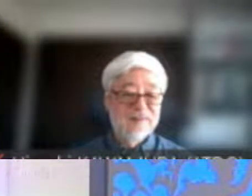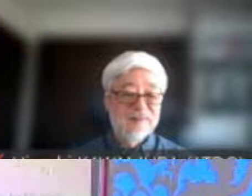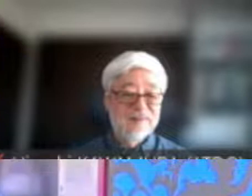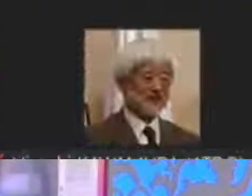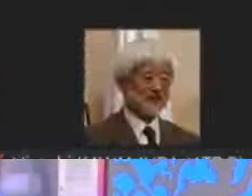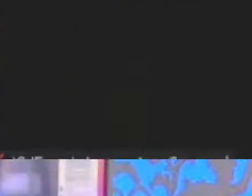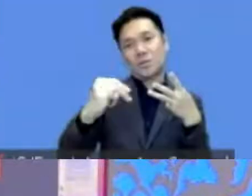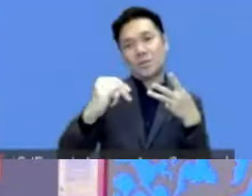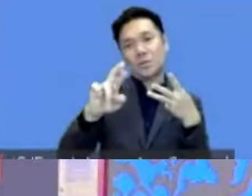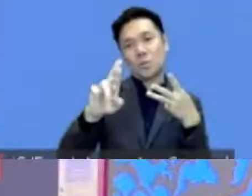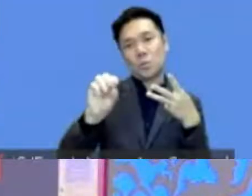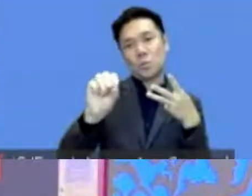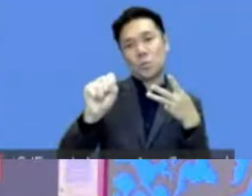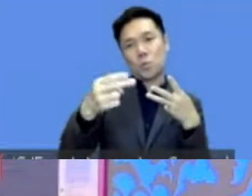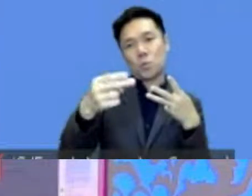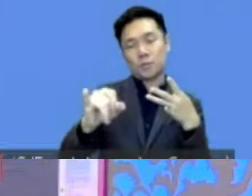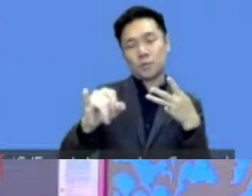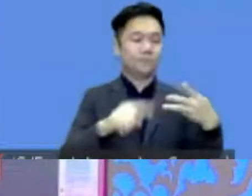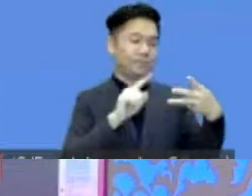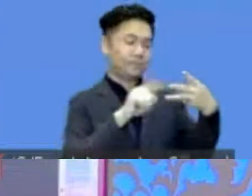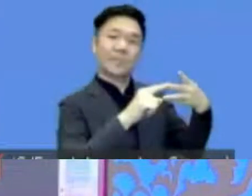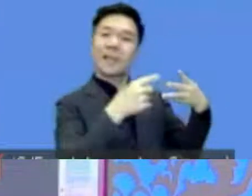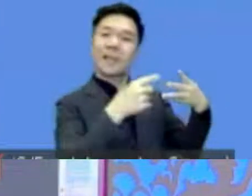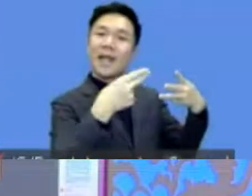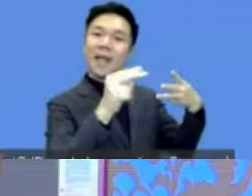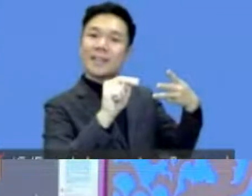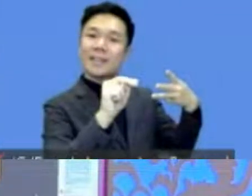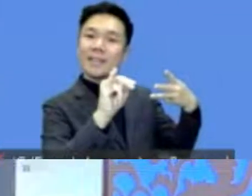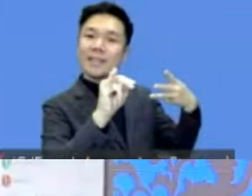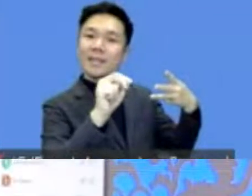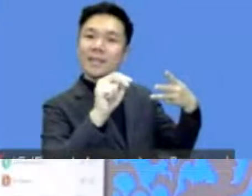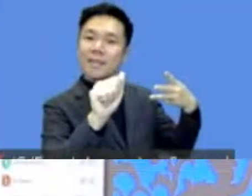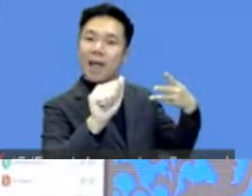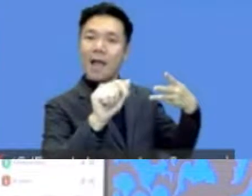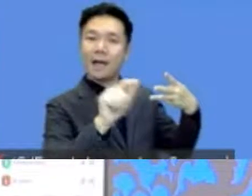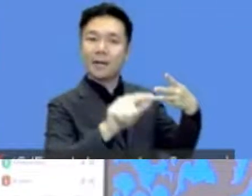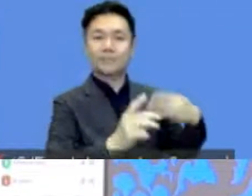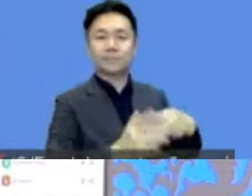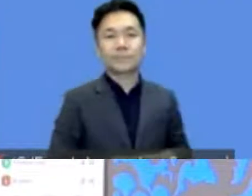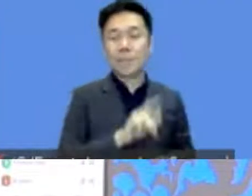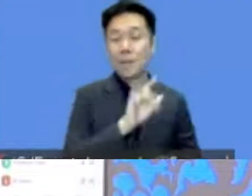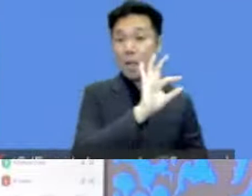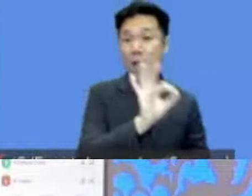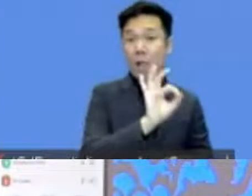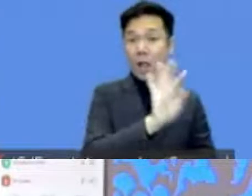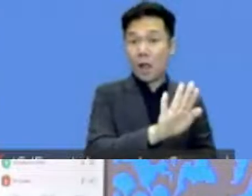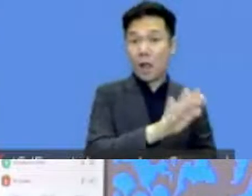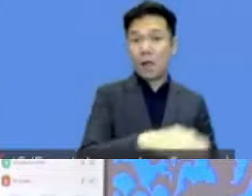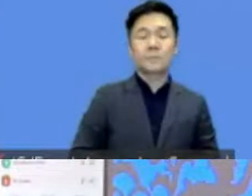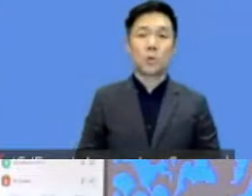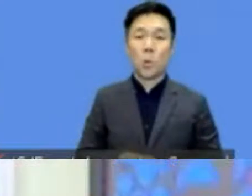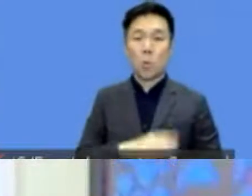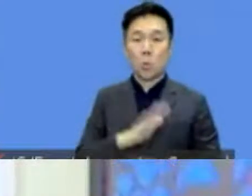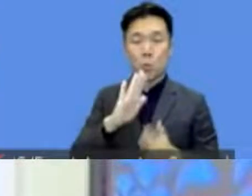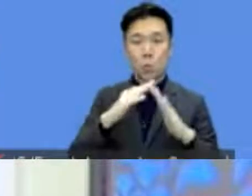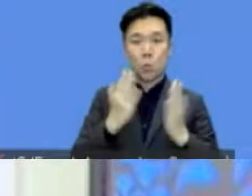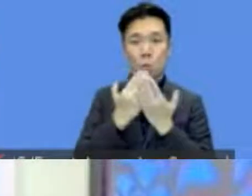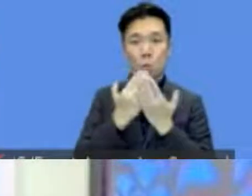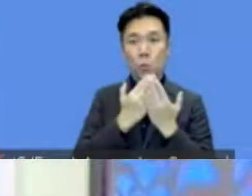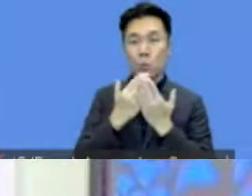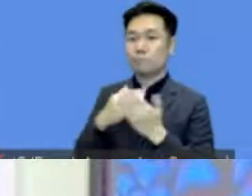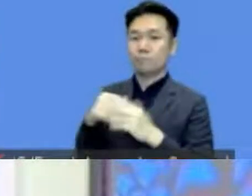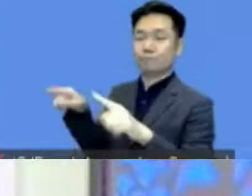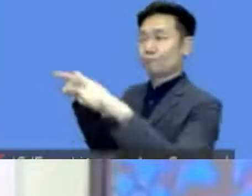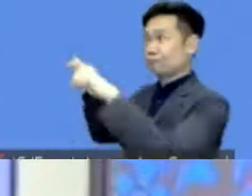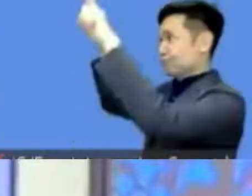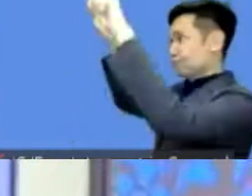Nina, give us the story from the shop floor, the school chalkboard in the classroom.